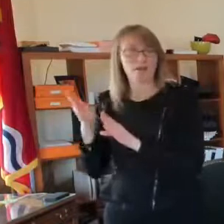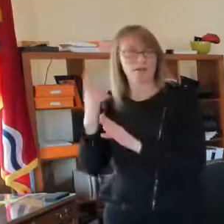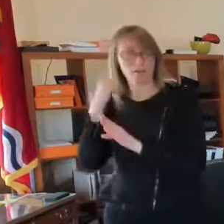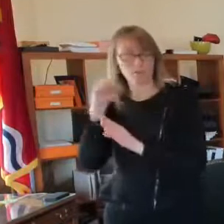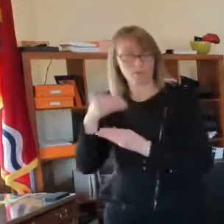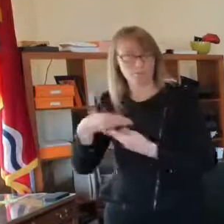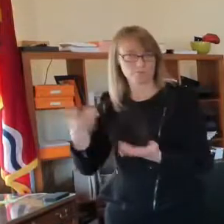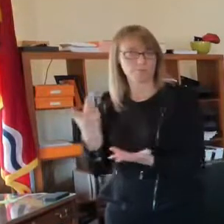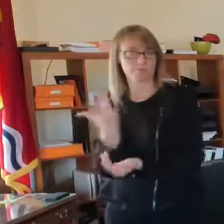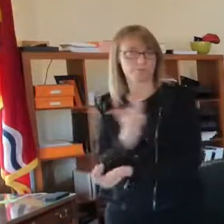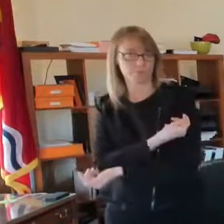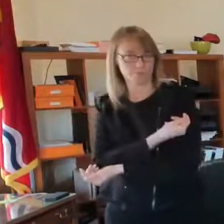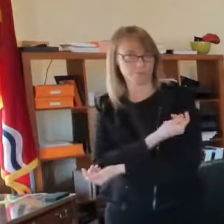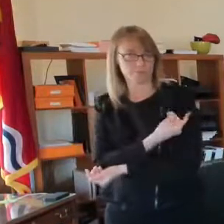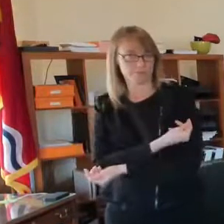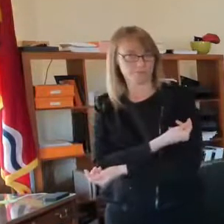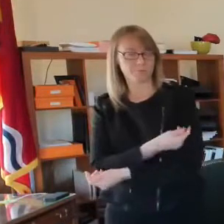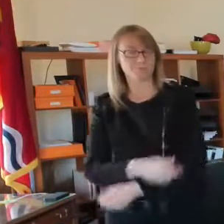But this will be a